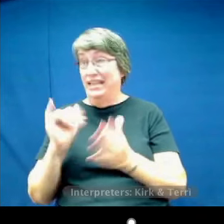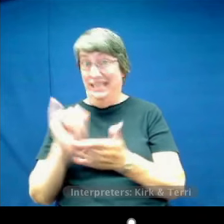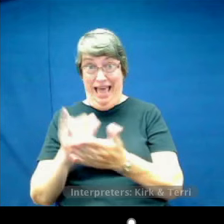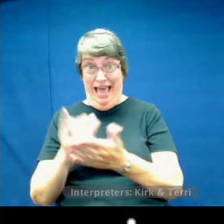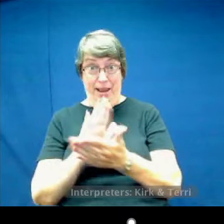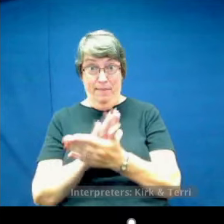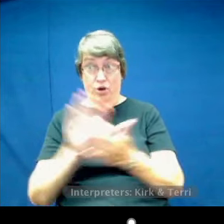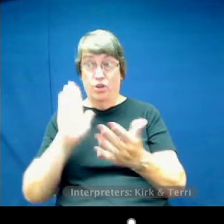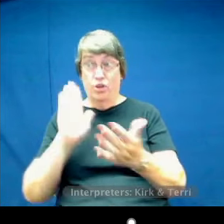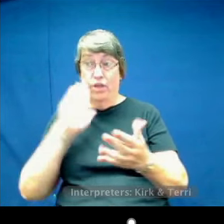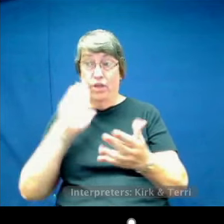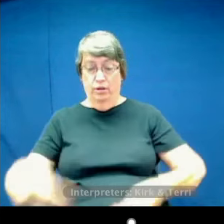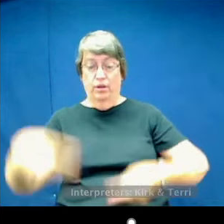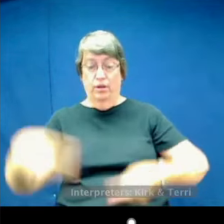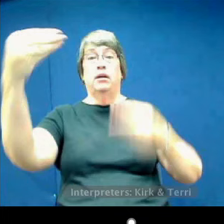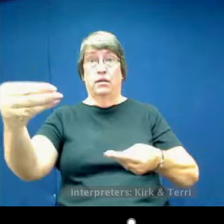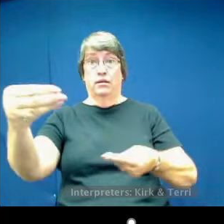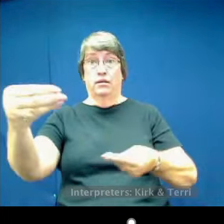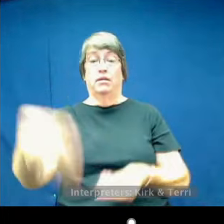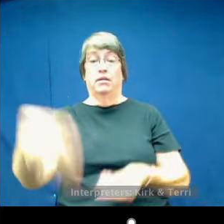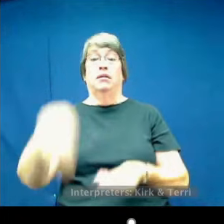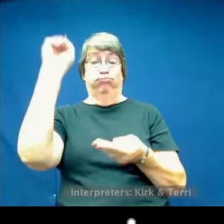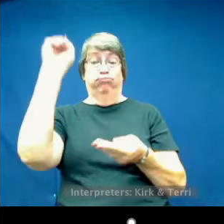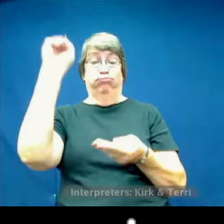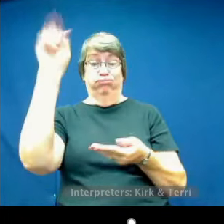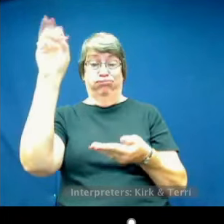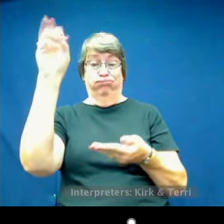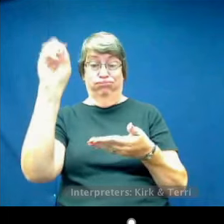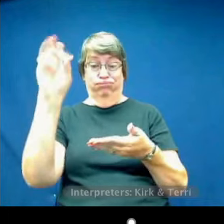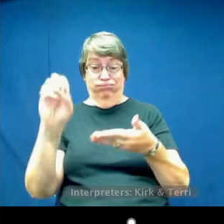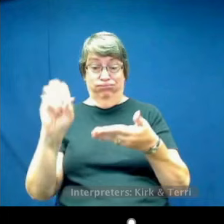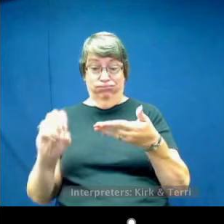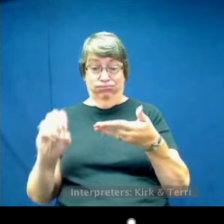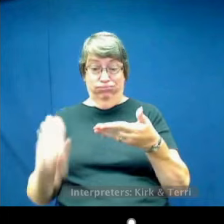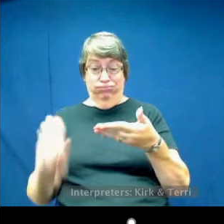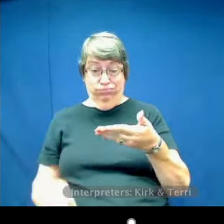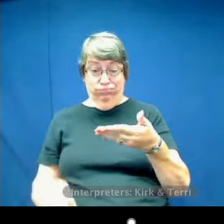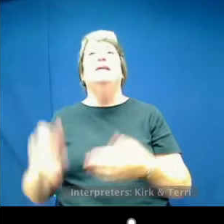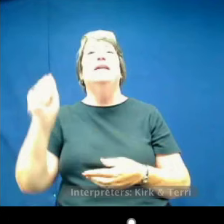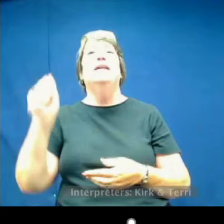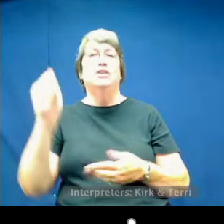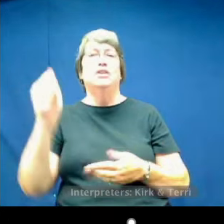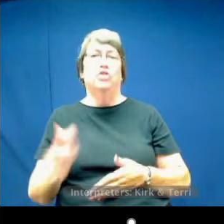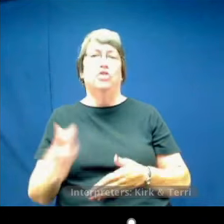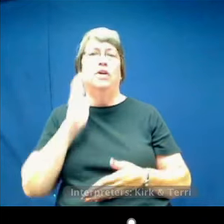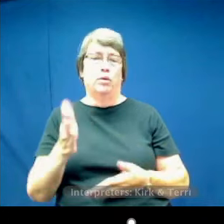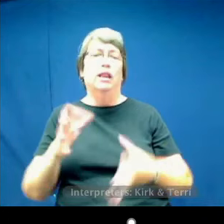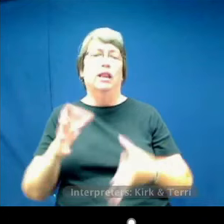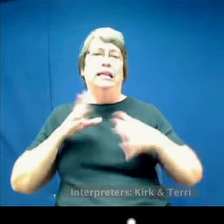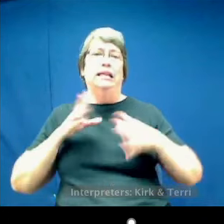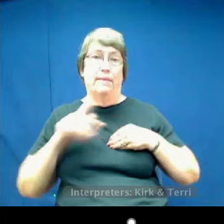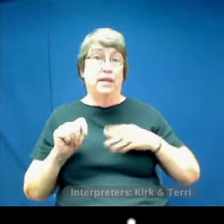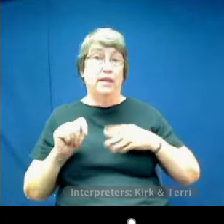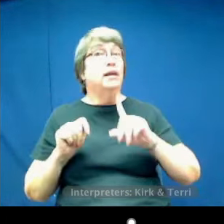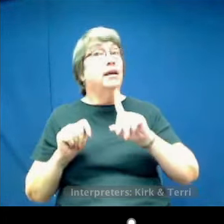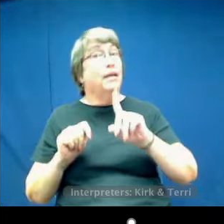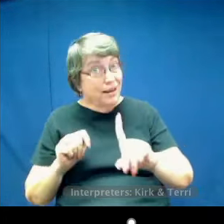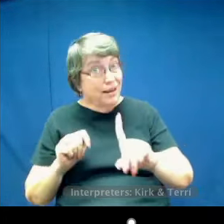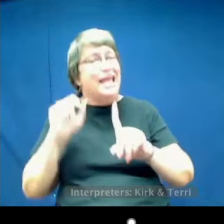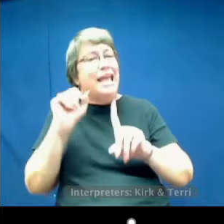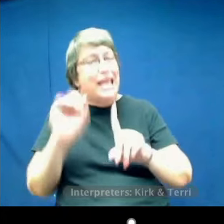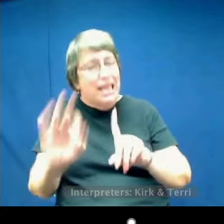And then the court's generally going to accept it as long as the issues with respect to the children, child support and